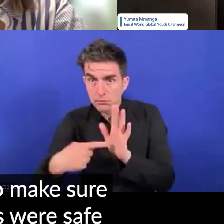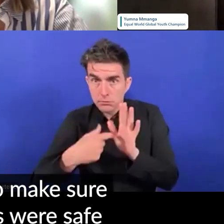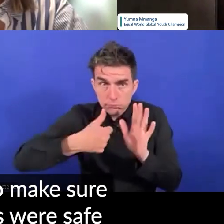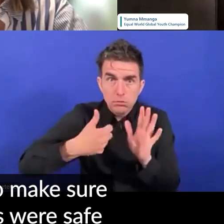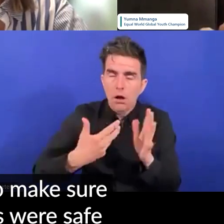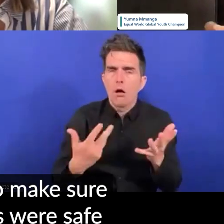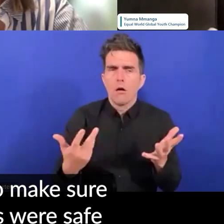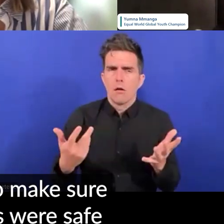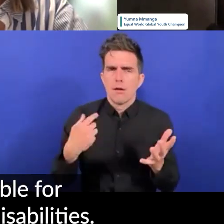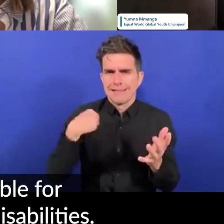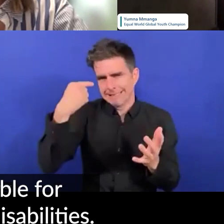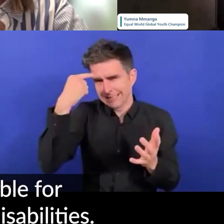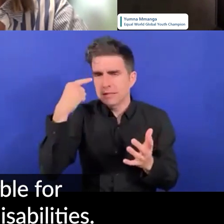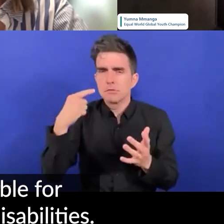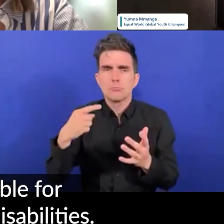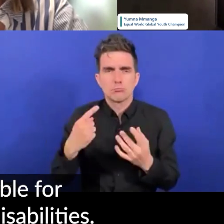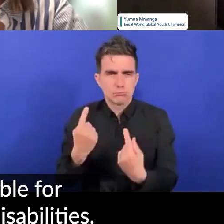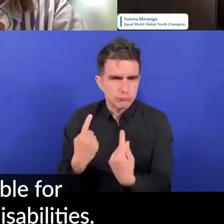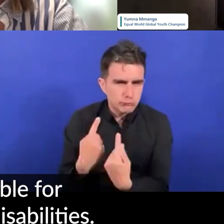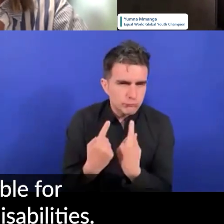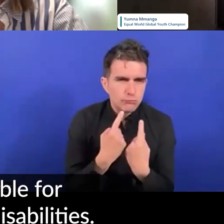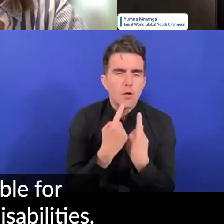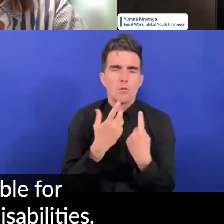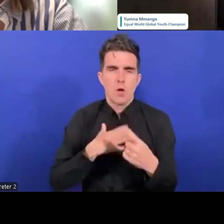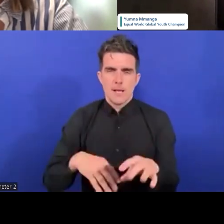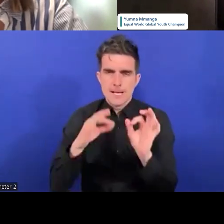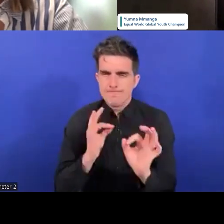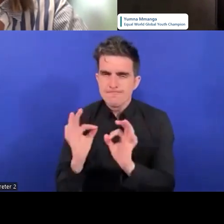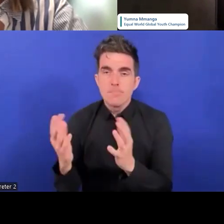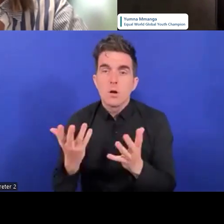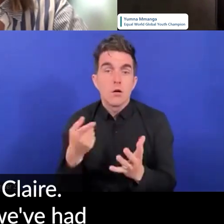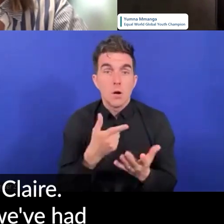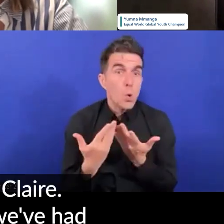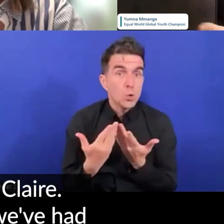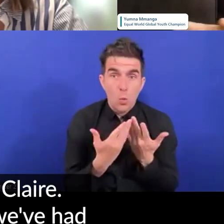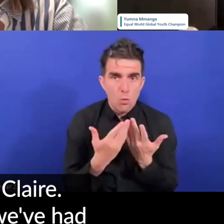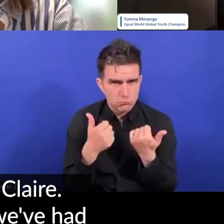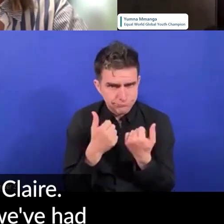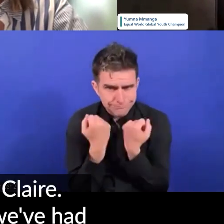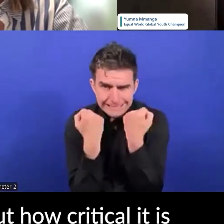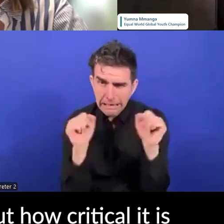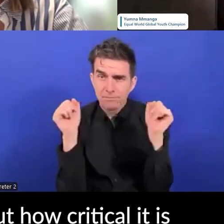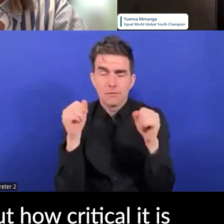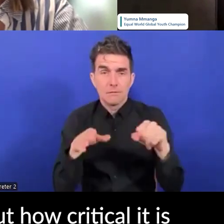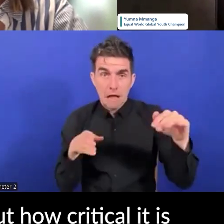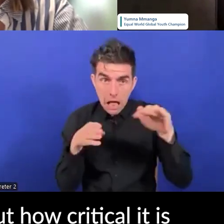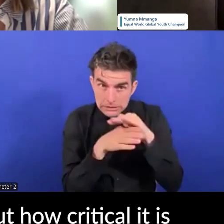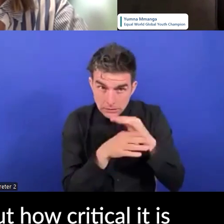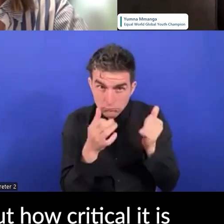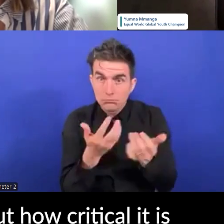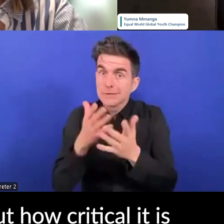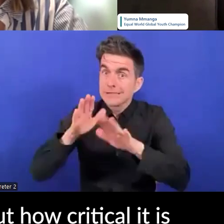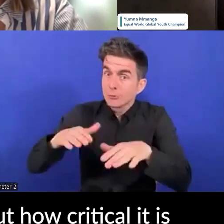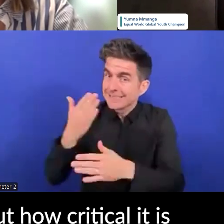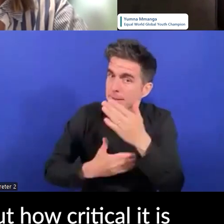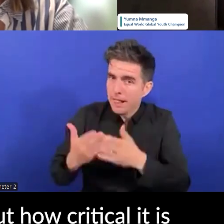sure that the schools were safe and accessible for children with disabilities. Yeah, I Thank you, think Claire. we've had great experiences